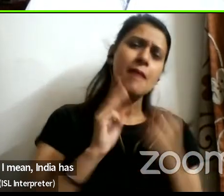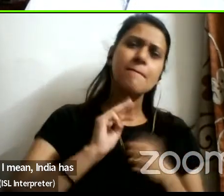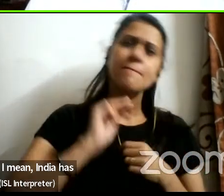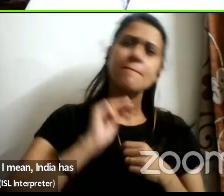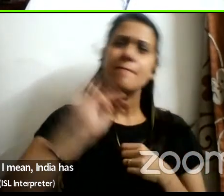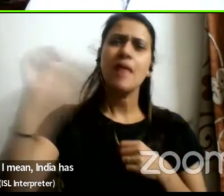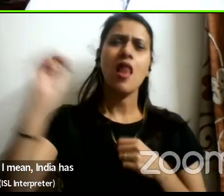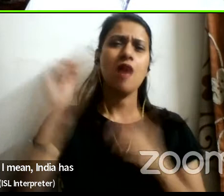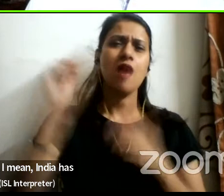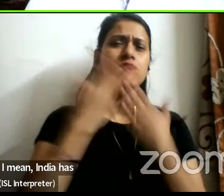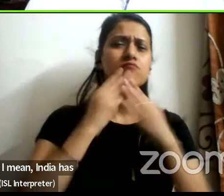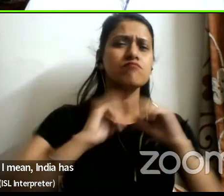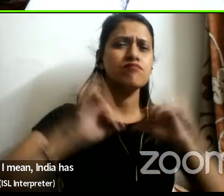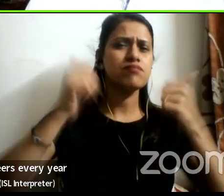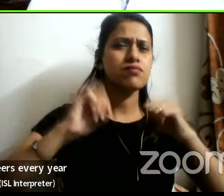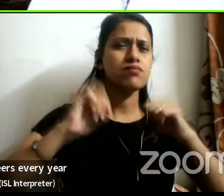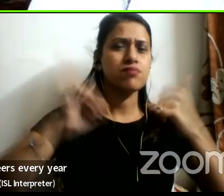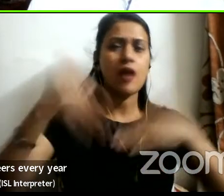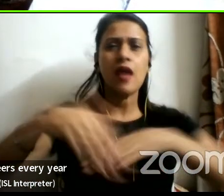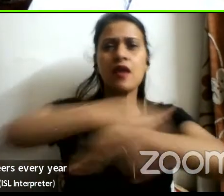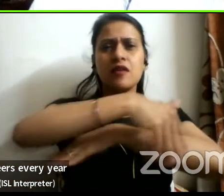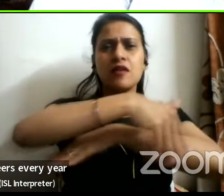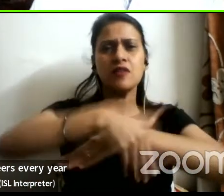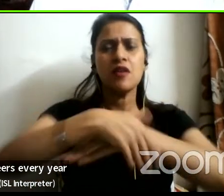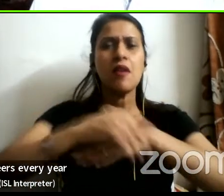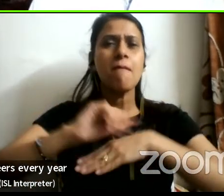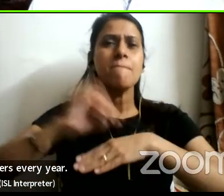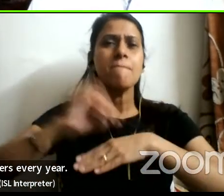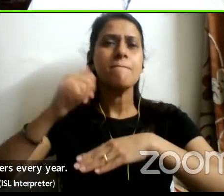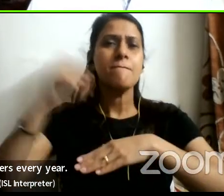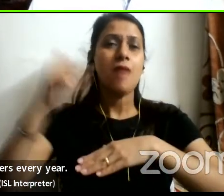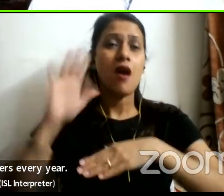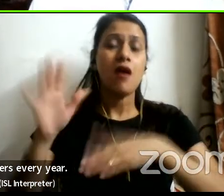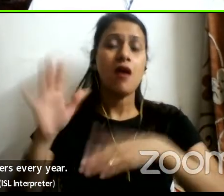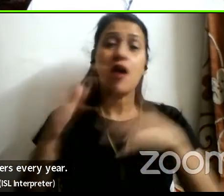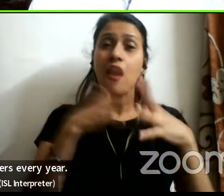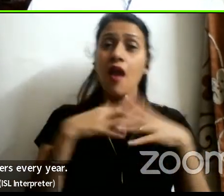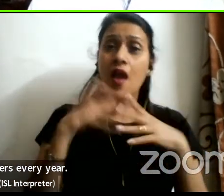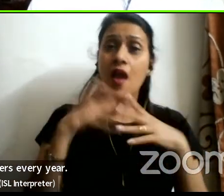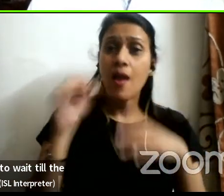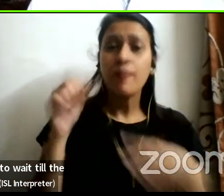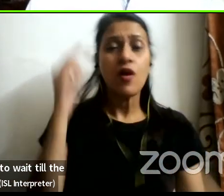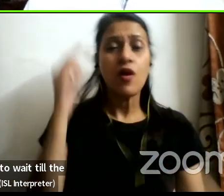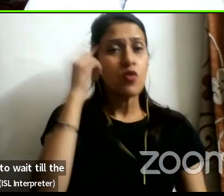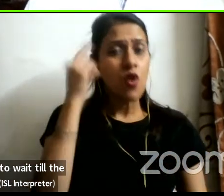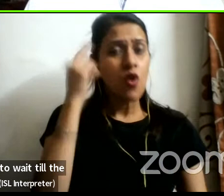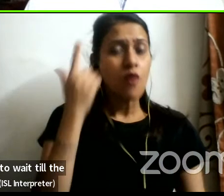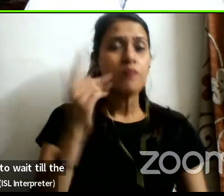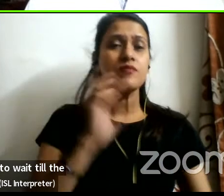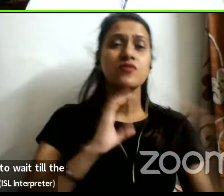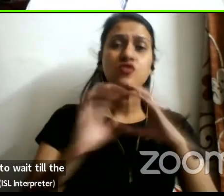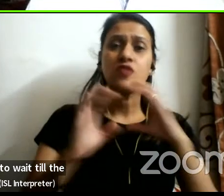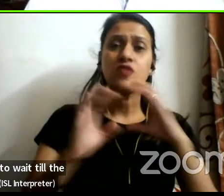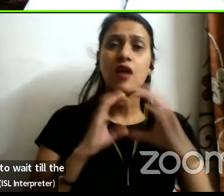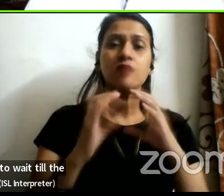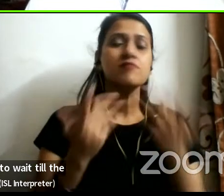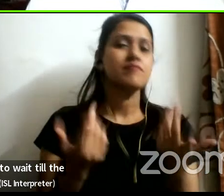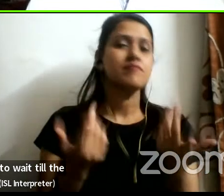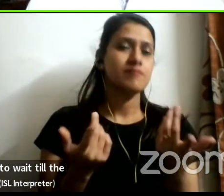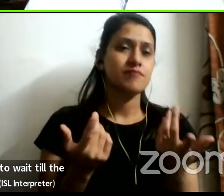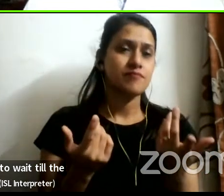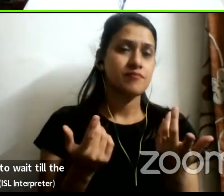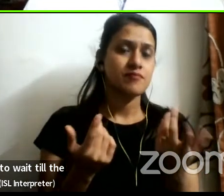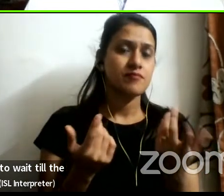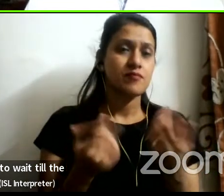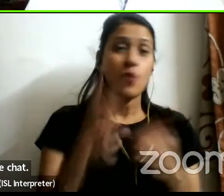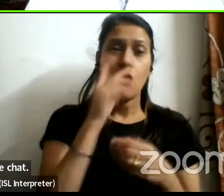year, but for Chat GPT to come, we had to wait till the Americans thought about Chat GPT. And it looks like we have a long